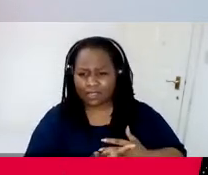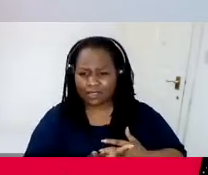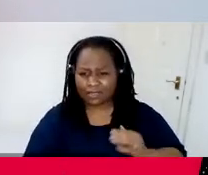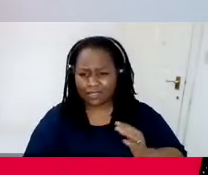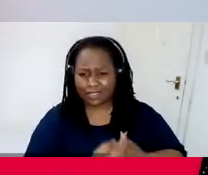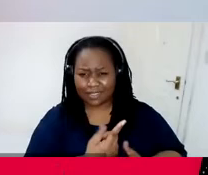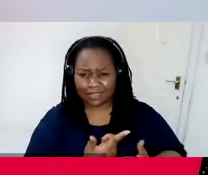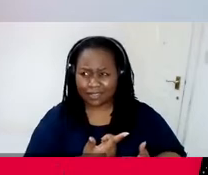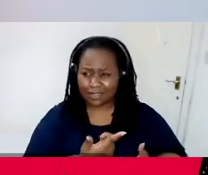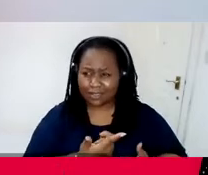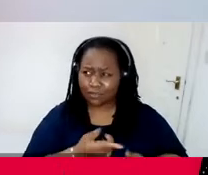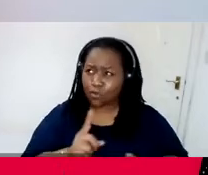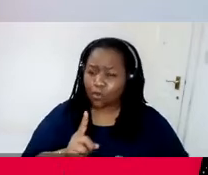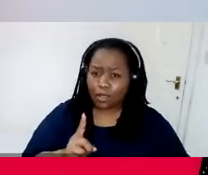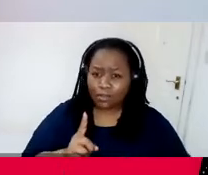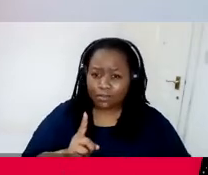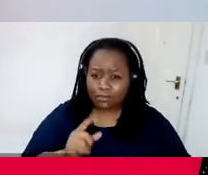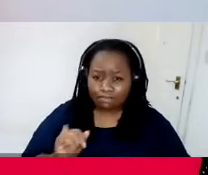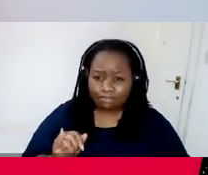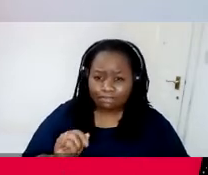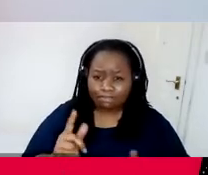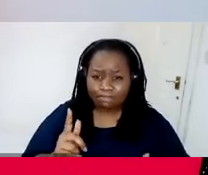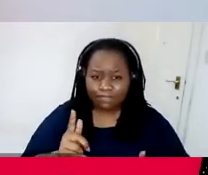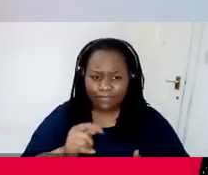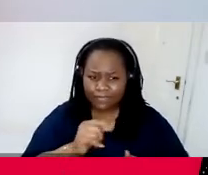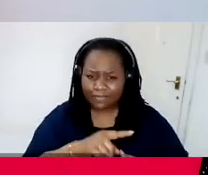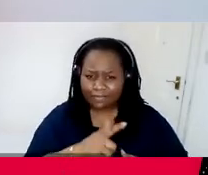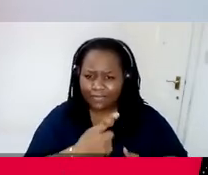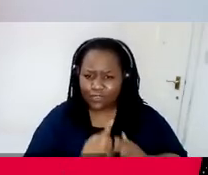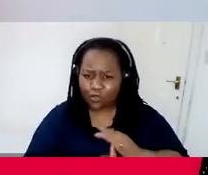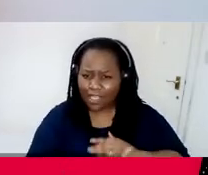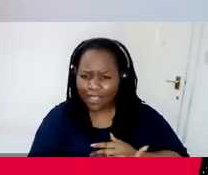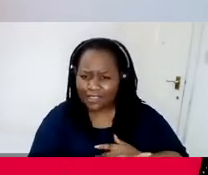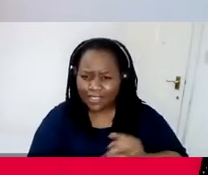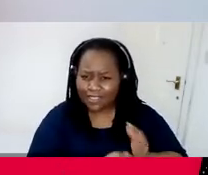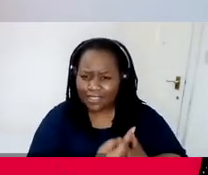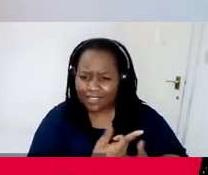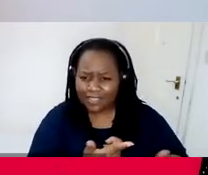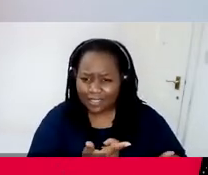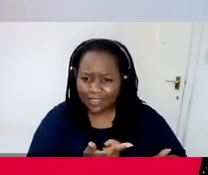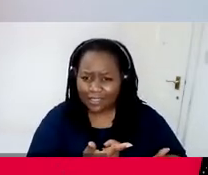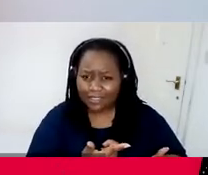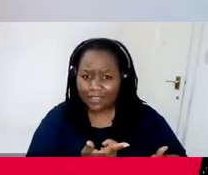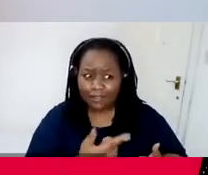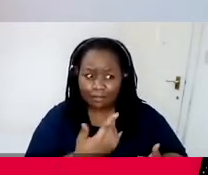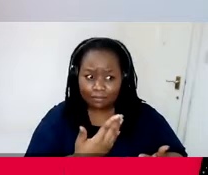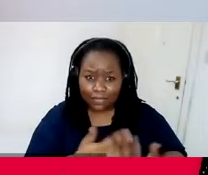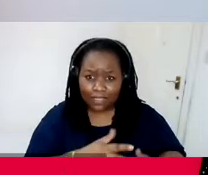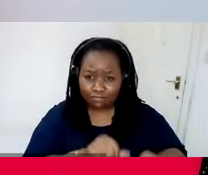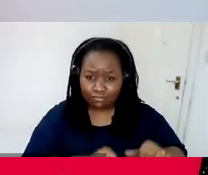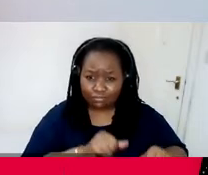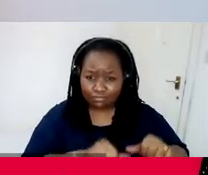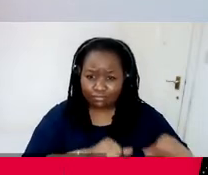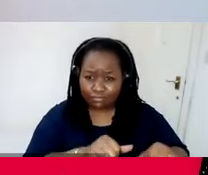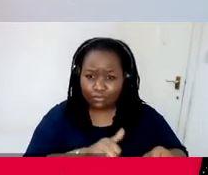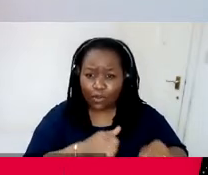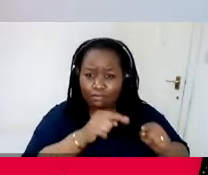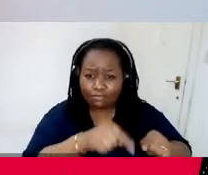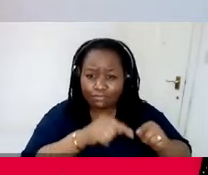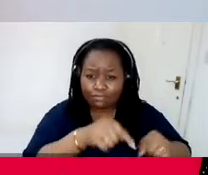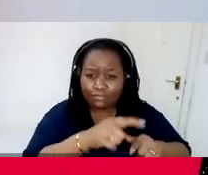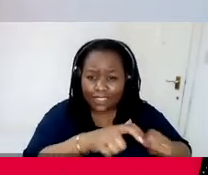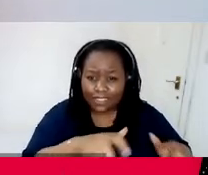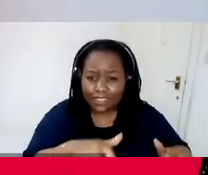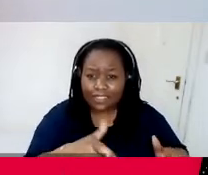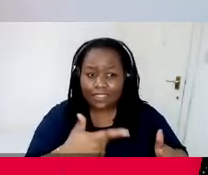incidents, because these are not isolated incidents. There is a pattern of targeting civilians and